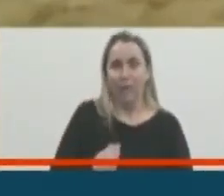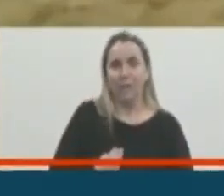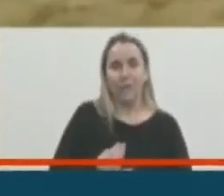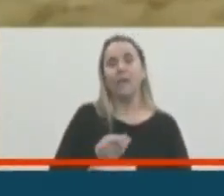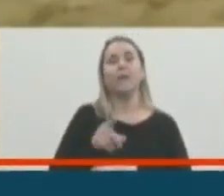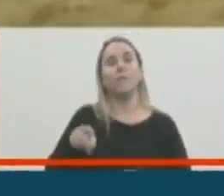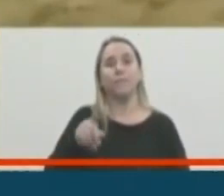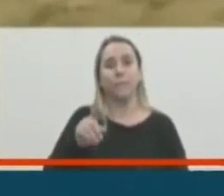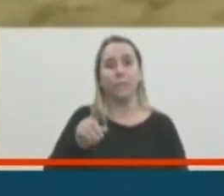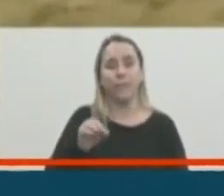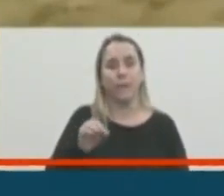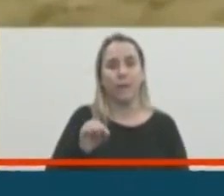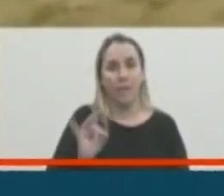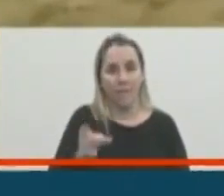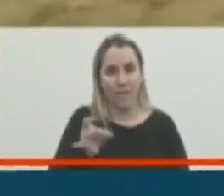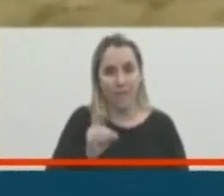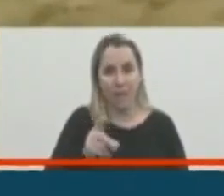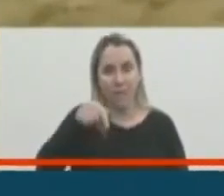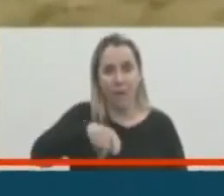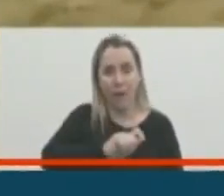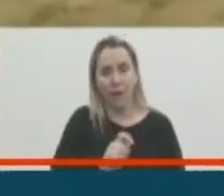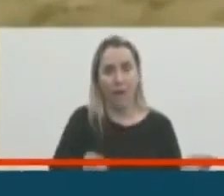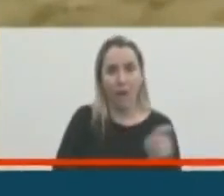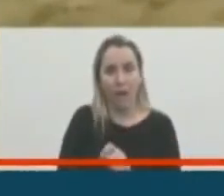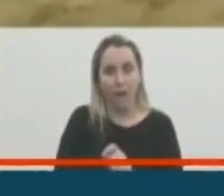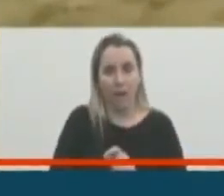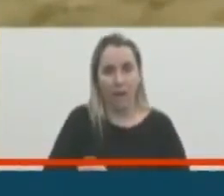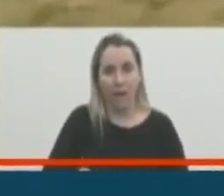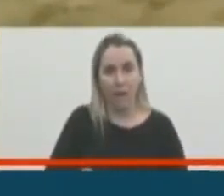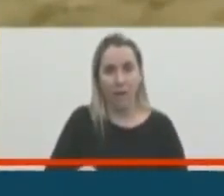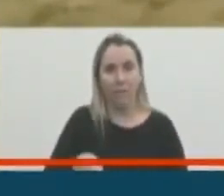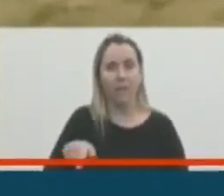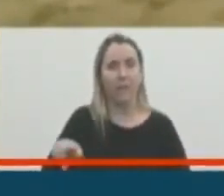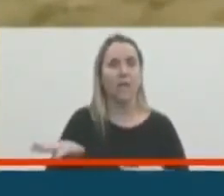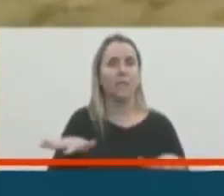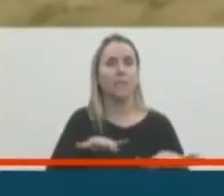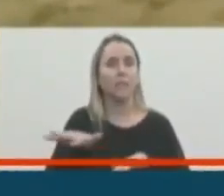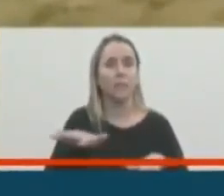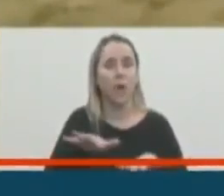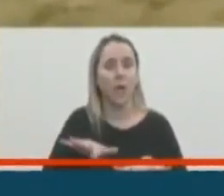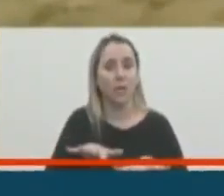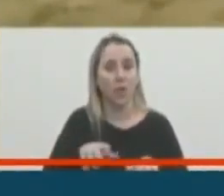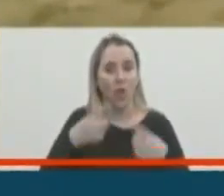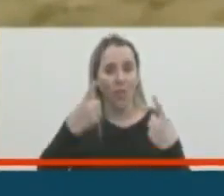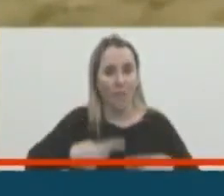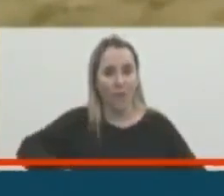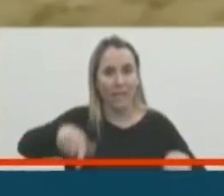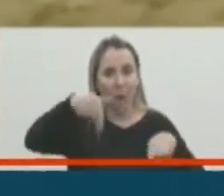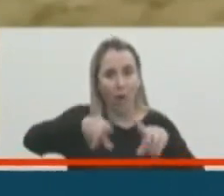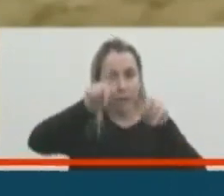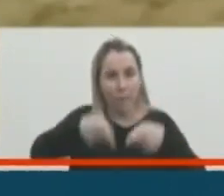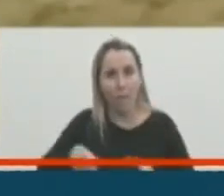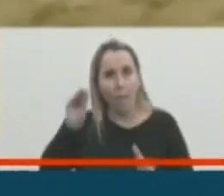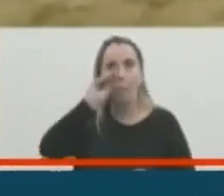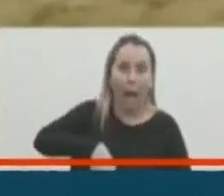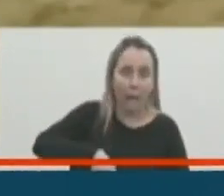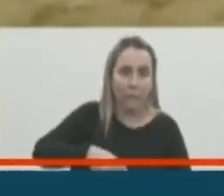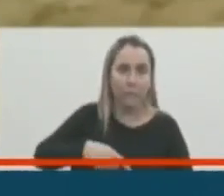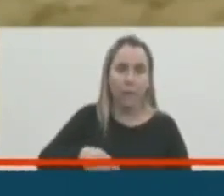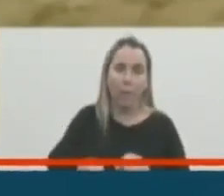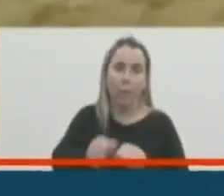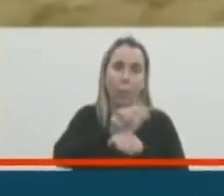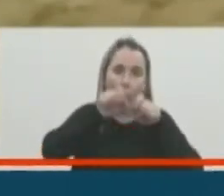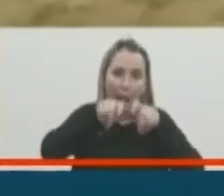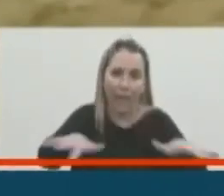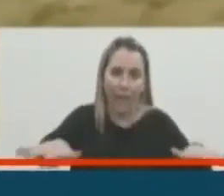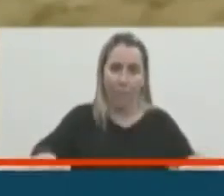for companies and citizens, benefiting everybody, and it will give some relief to the state financial reserves. For the taxpayers, it will mean